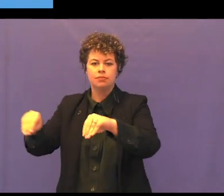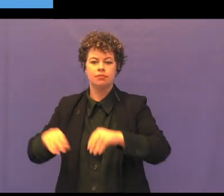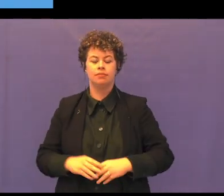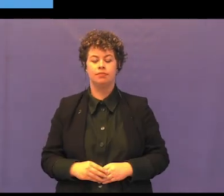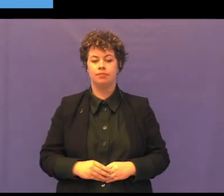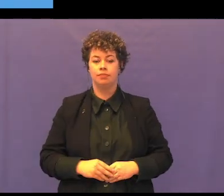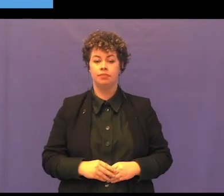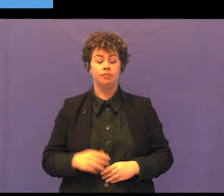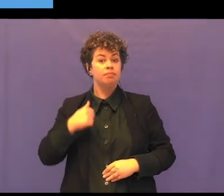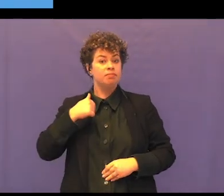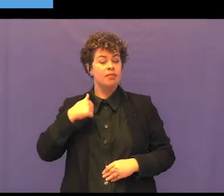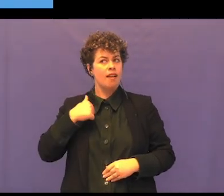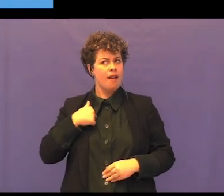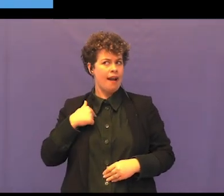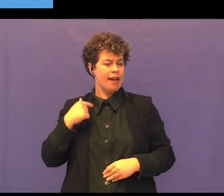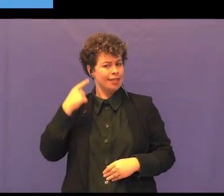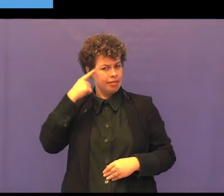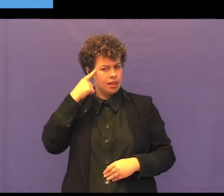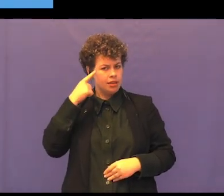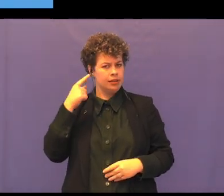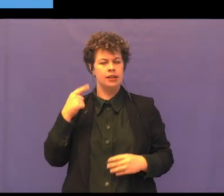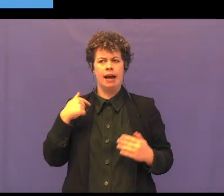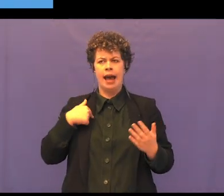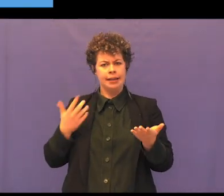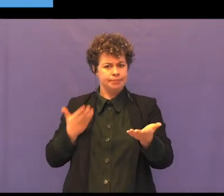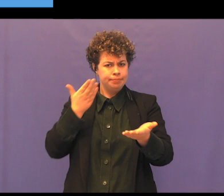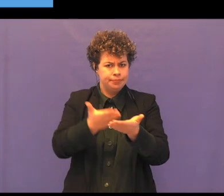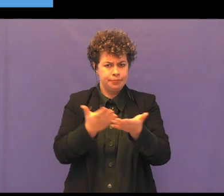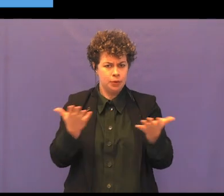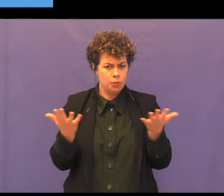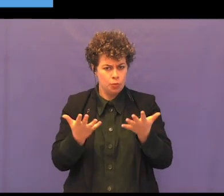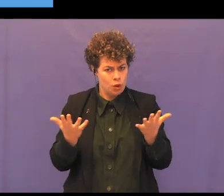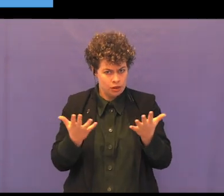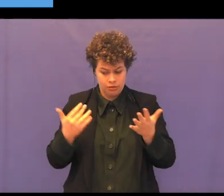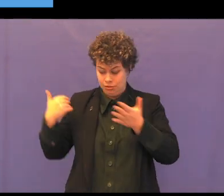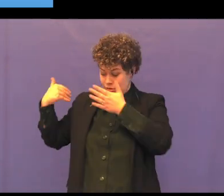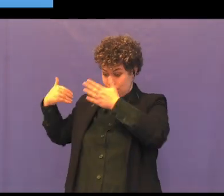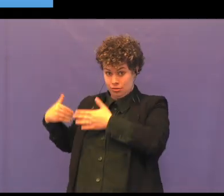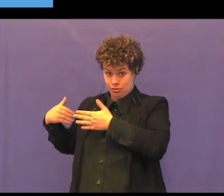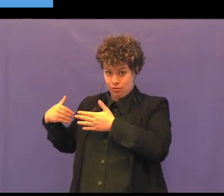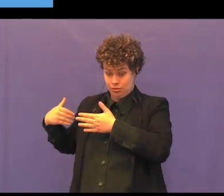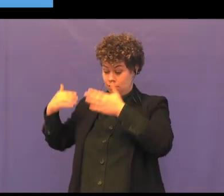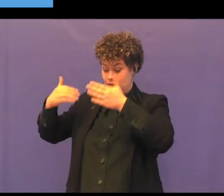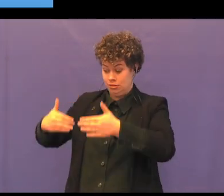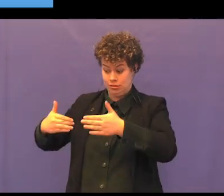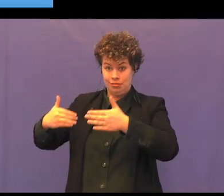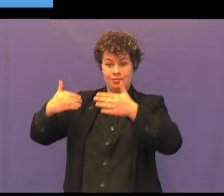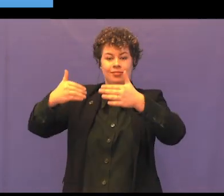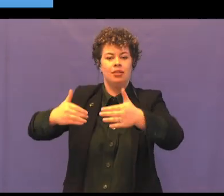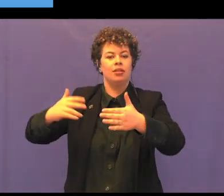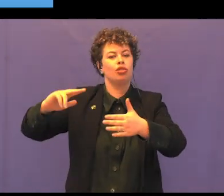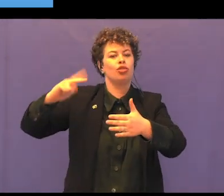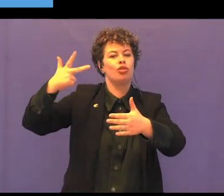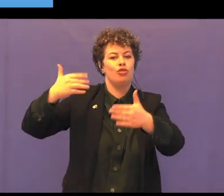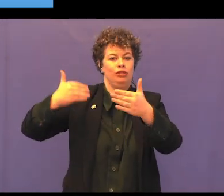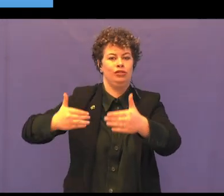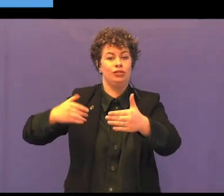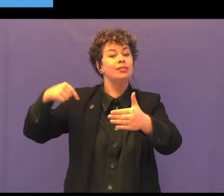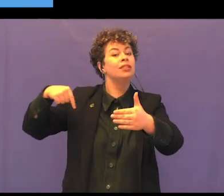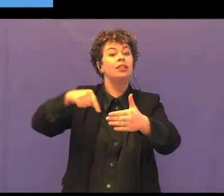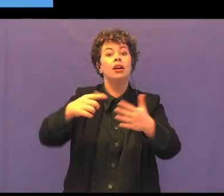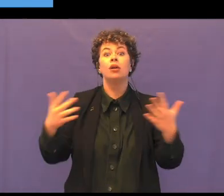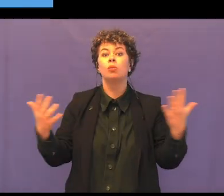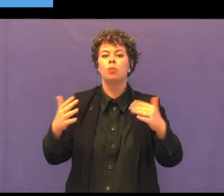third phase, which is what I would call the terracentric paradigm. So the terracentric paradigm